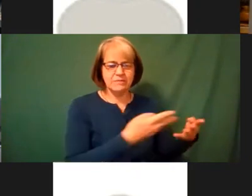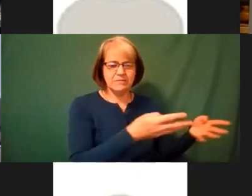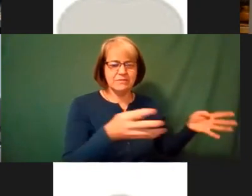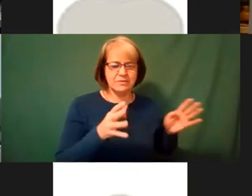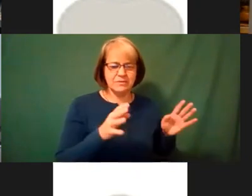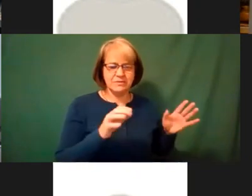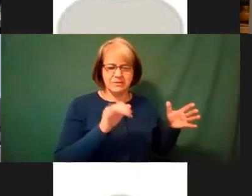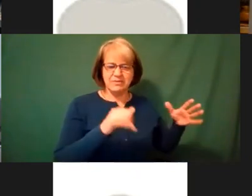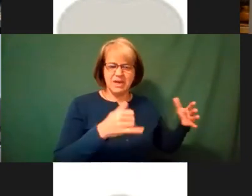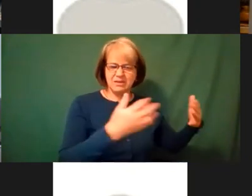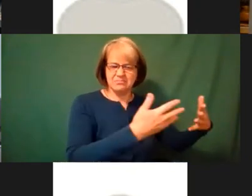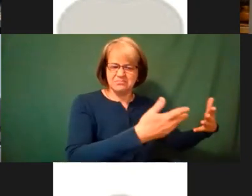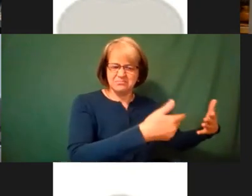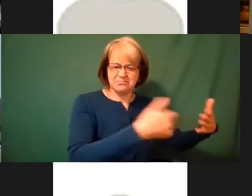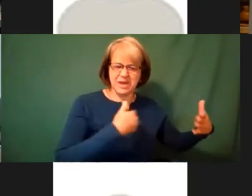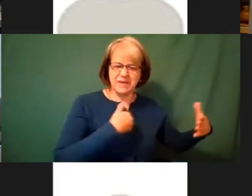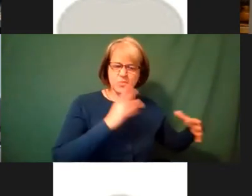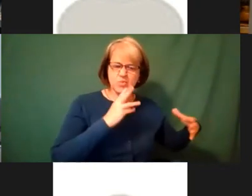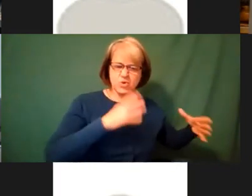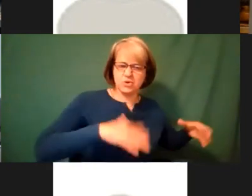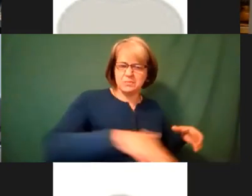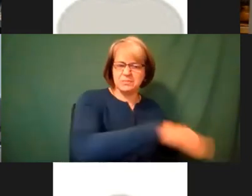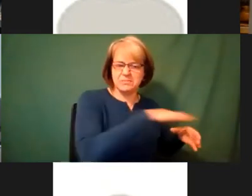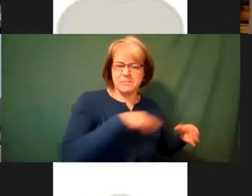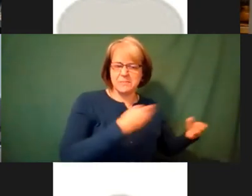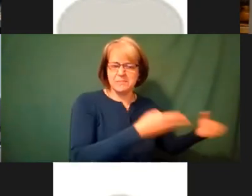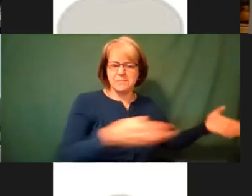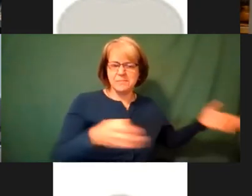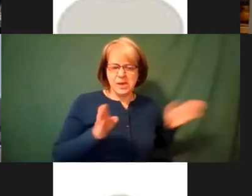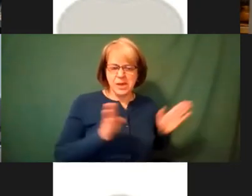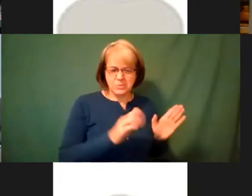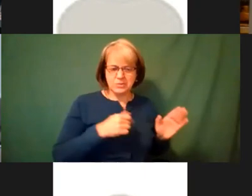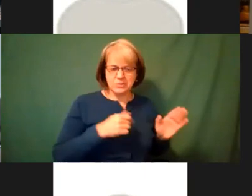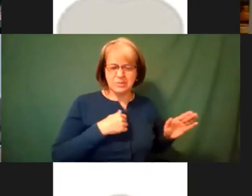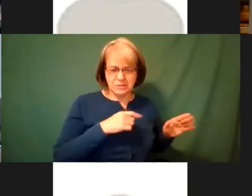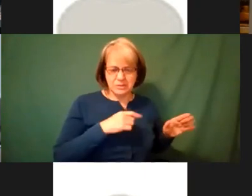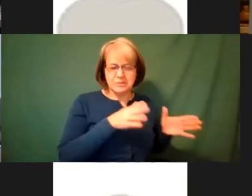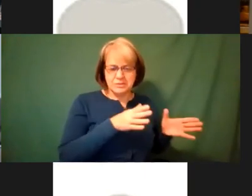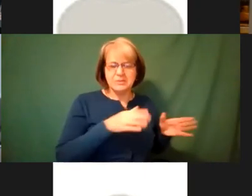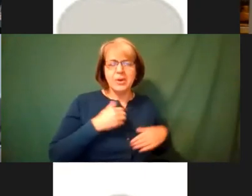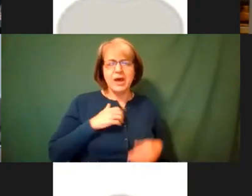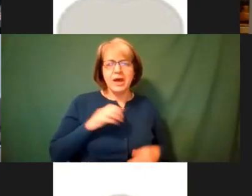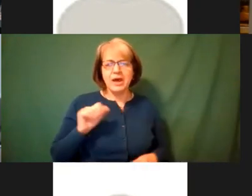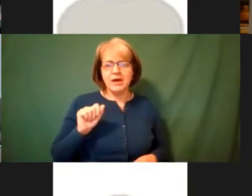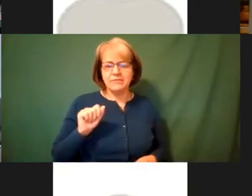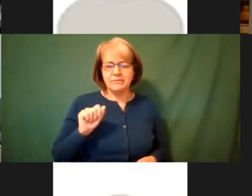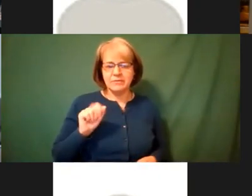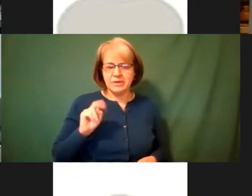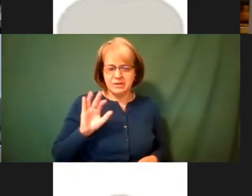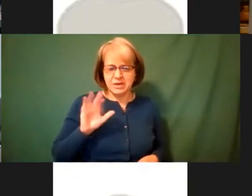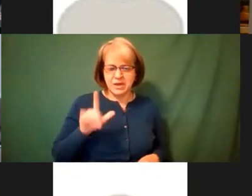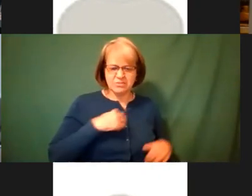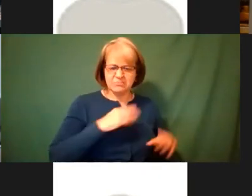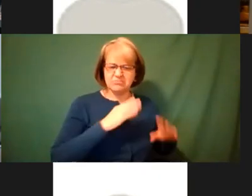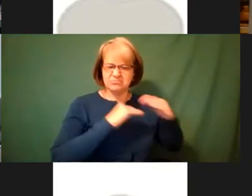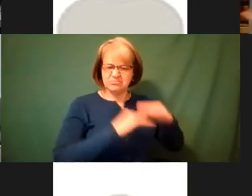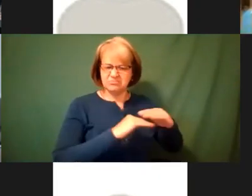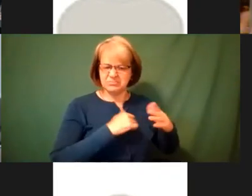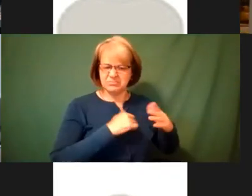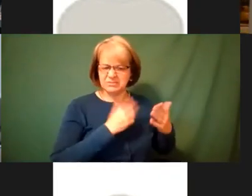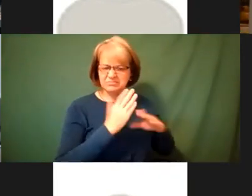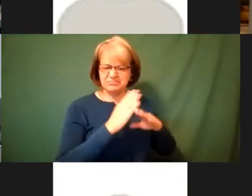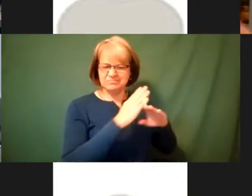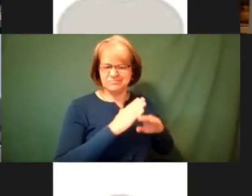is not. And all through South Florida, there's canals. I would, in Miami, you know, I'd be going up to Fort Lauderdale. I'm